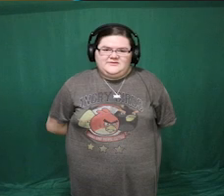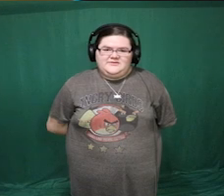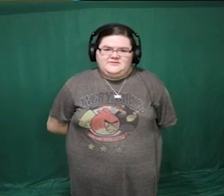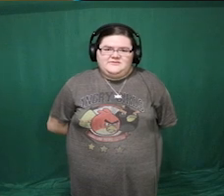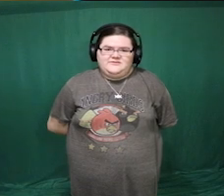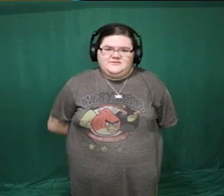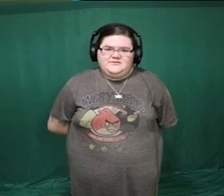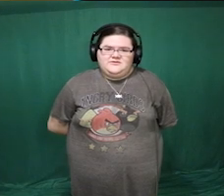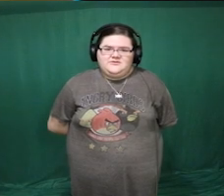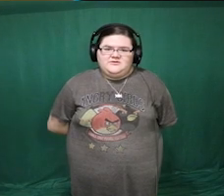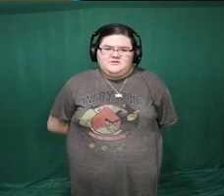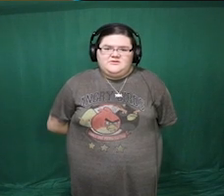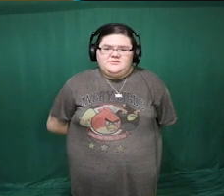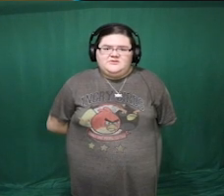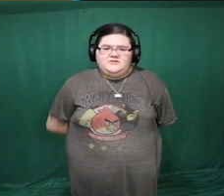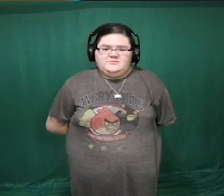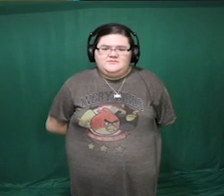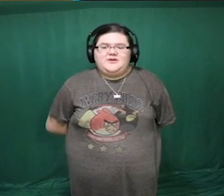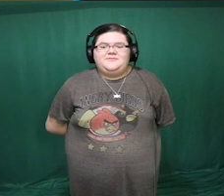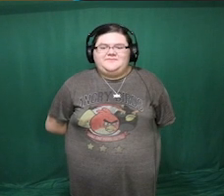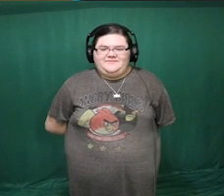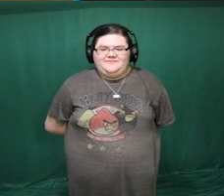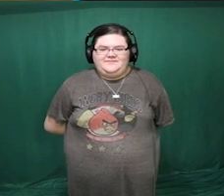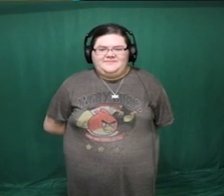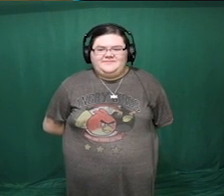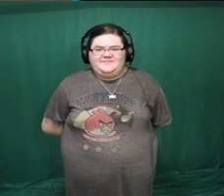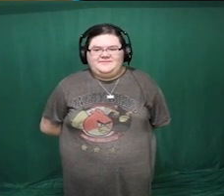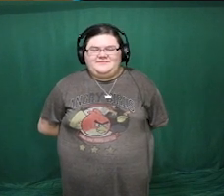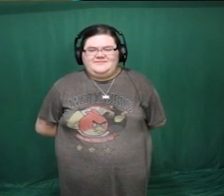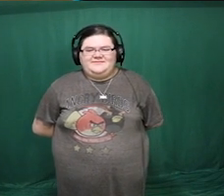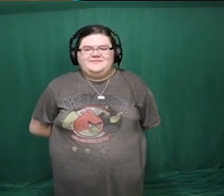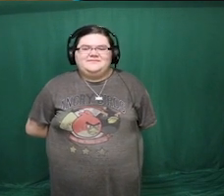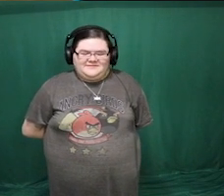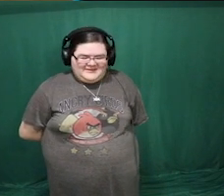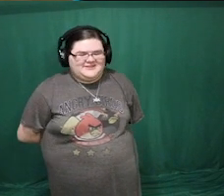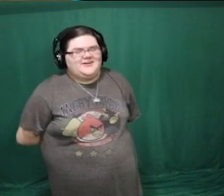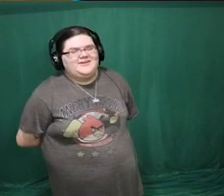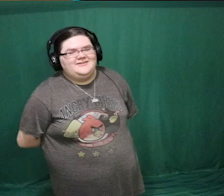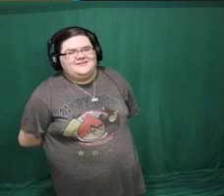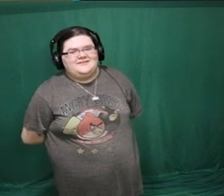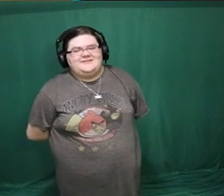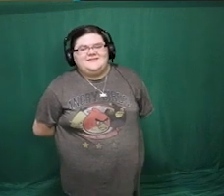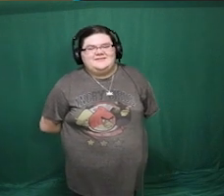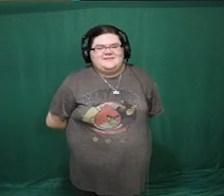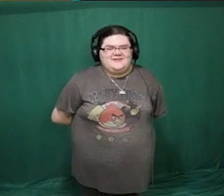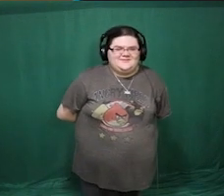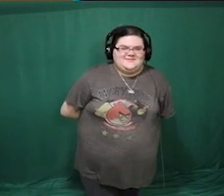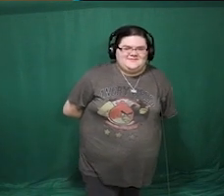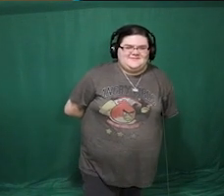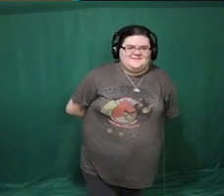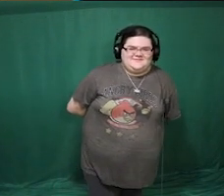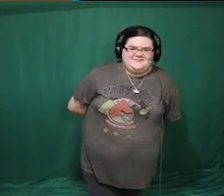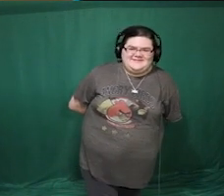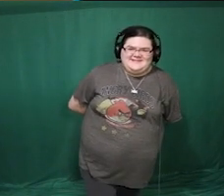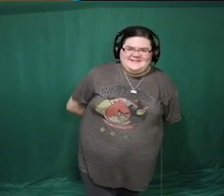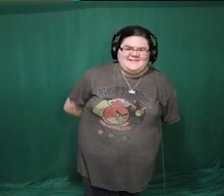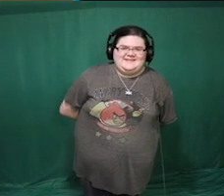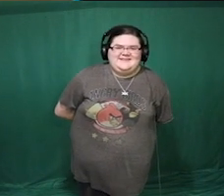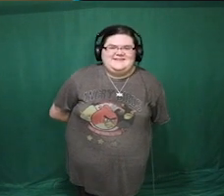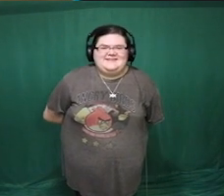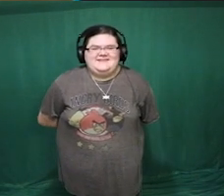Come on now. Oh, that's a. Shut up. Yeah, oh, yeah, yeah, I know that. I know that. I know that. Katana? Katana. Yeah. Yep.